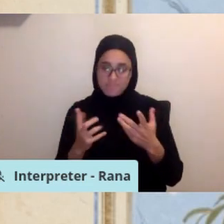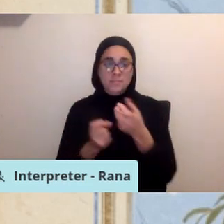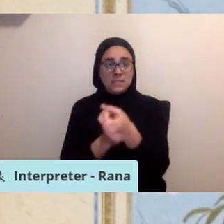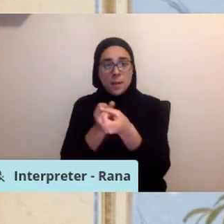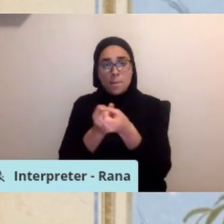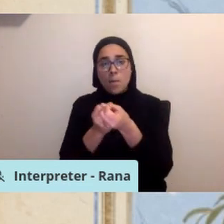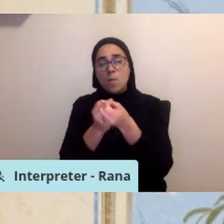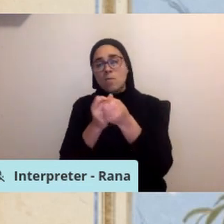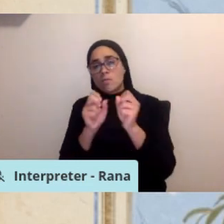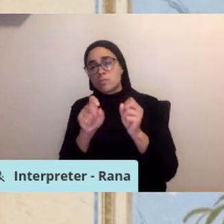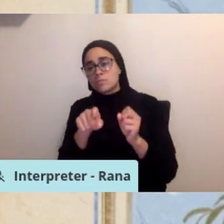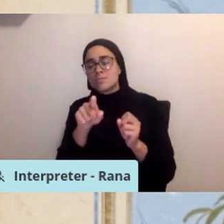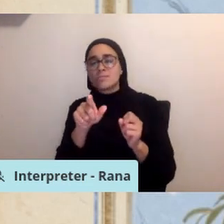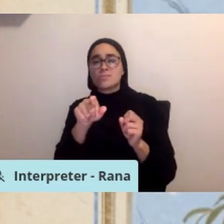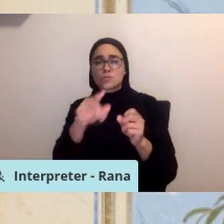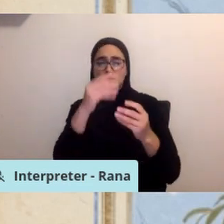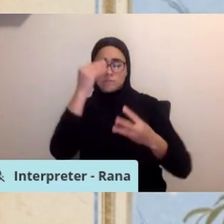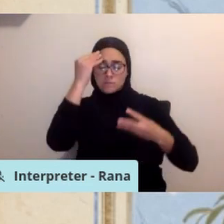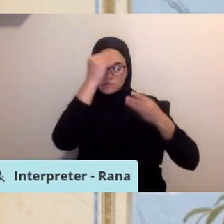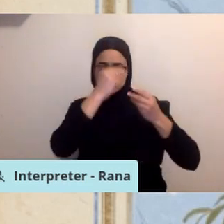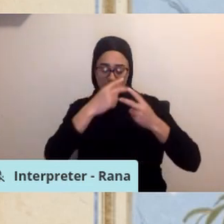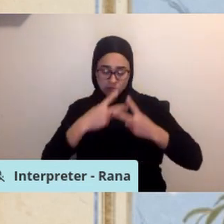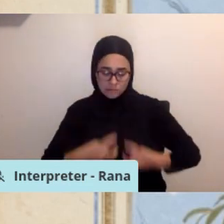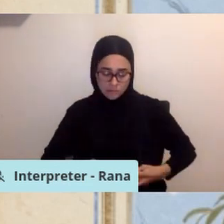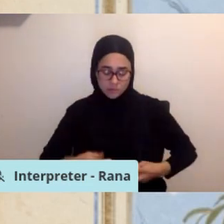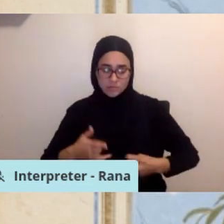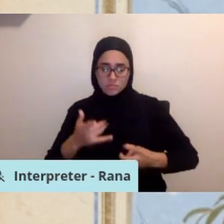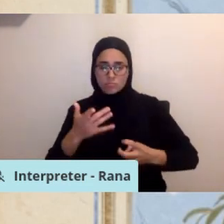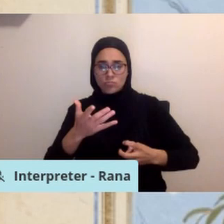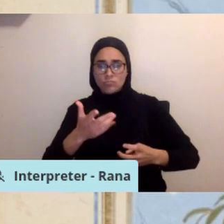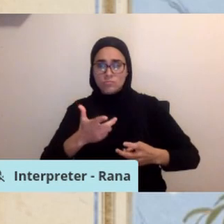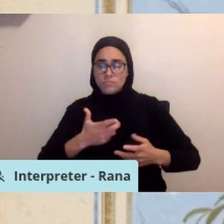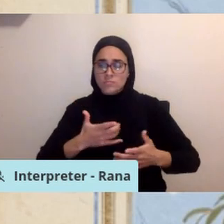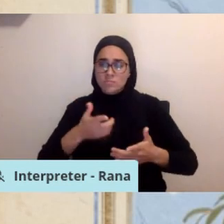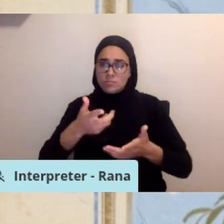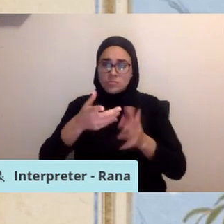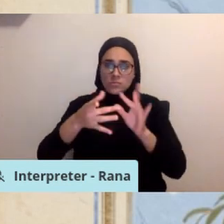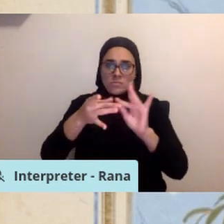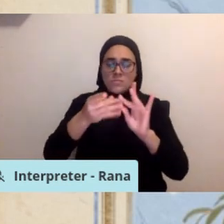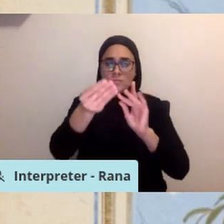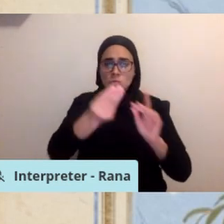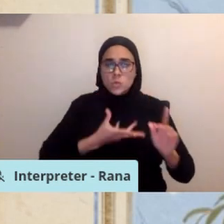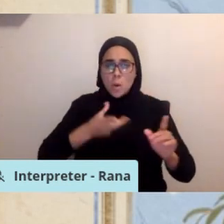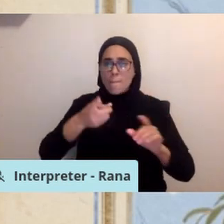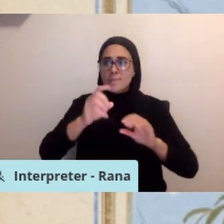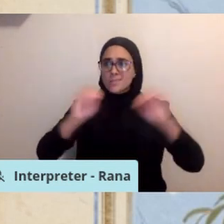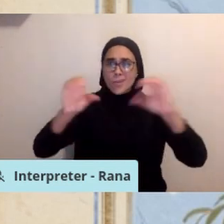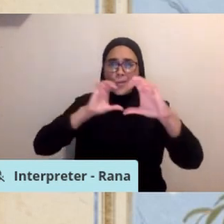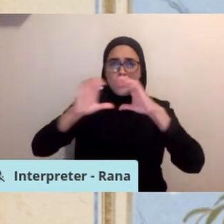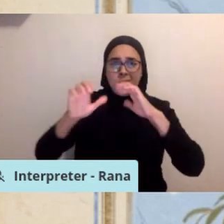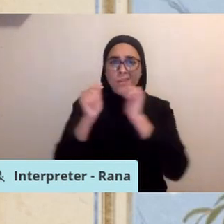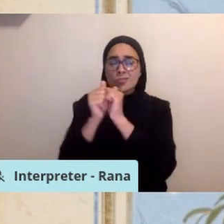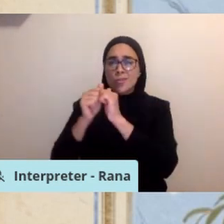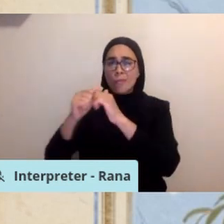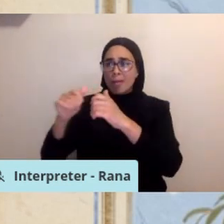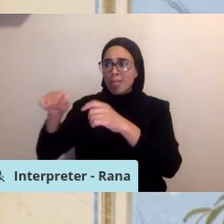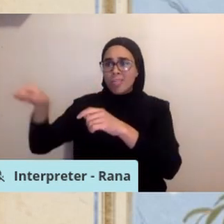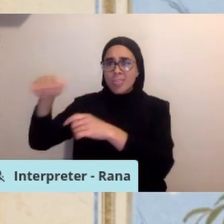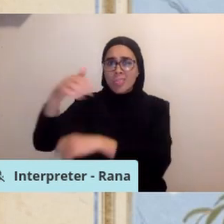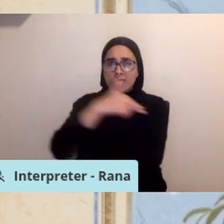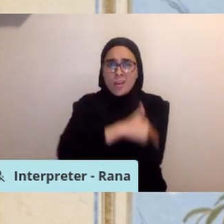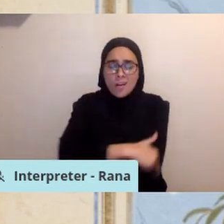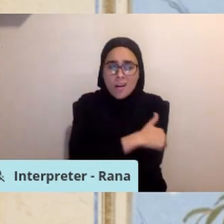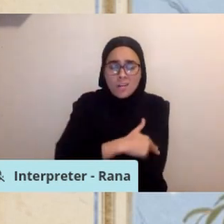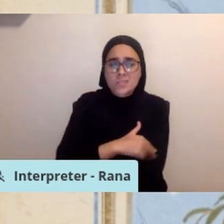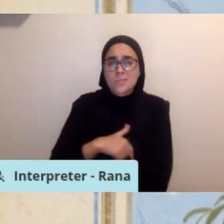to scream. And as you spoke about not knowing about the absence of communication, the perfunctory way of